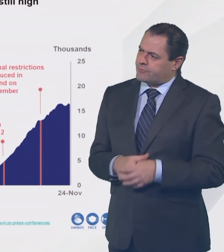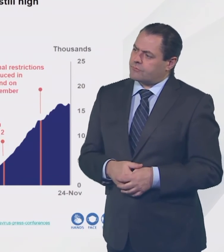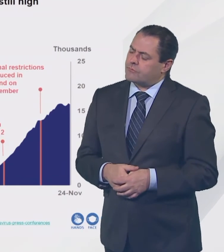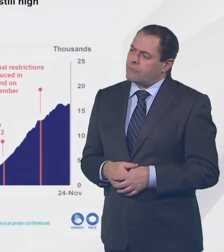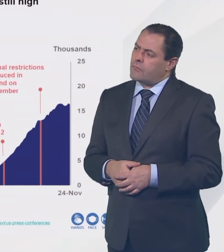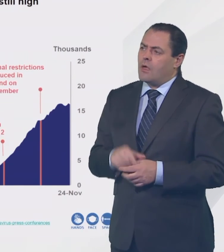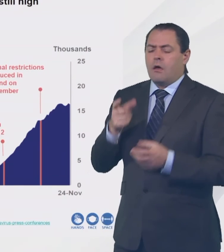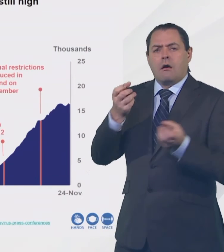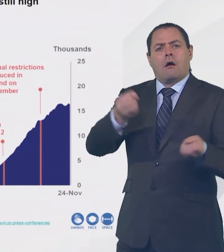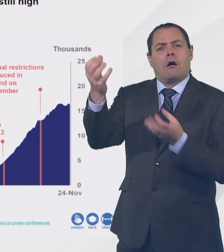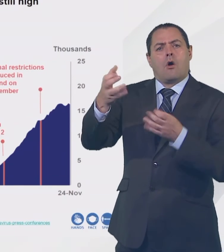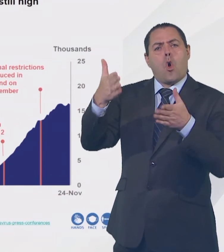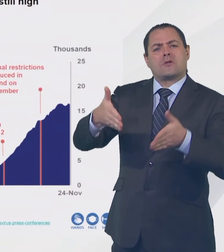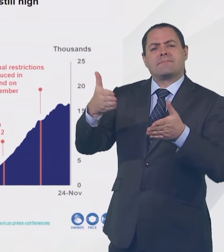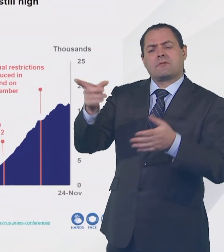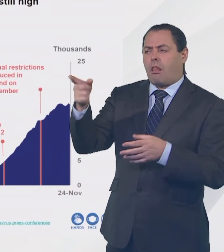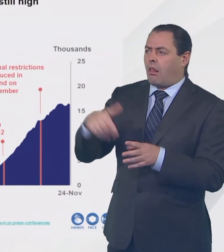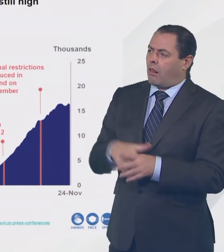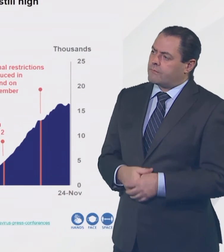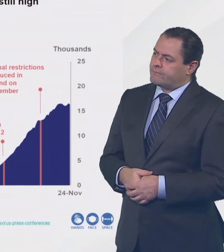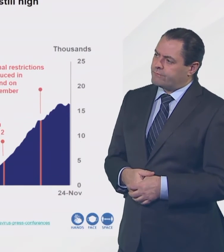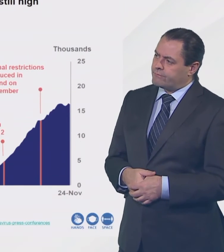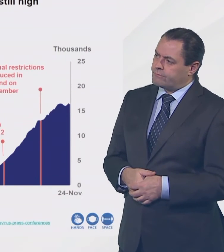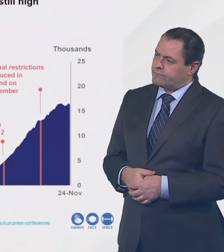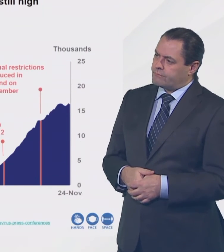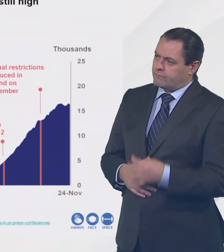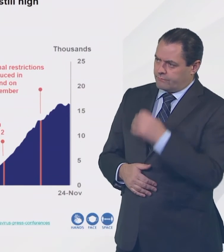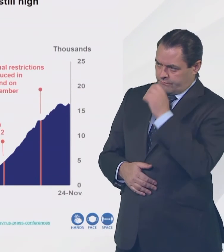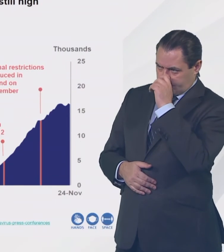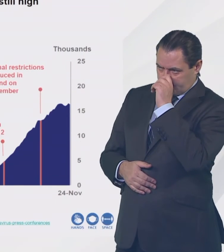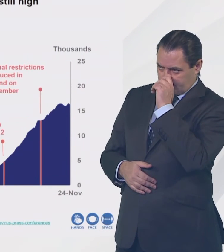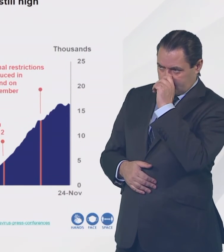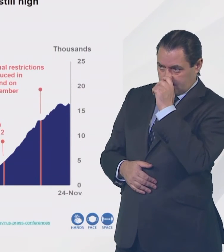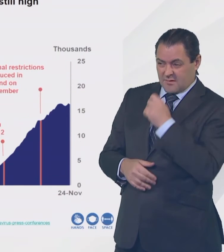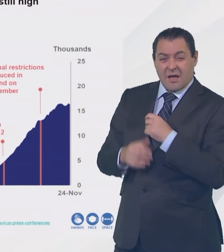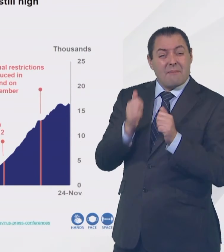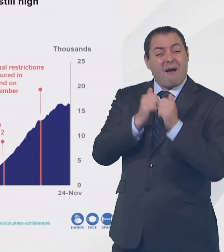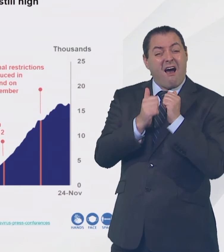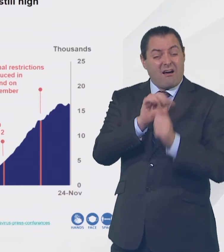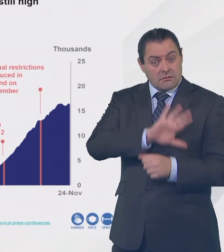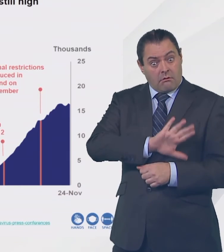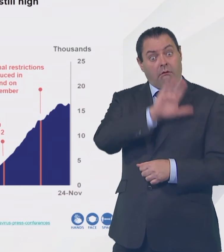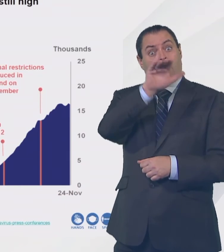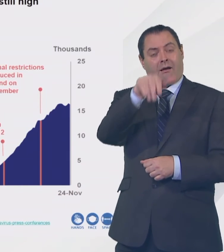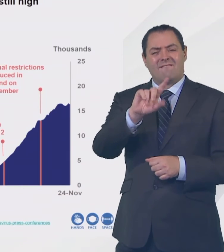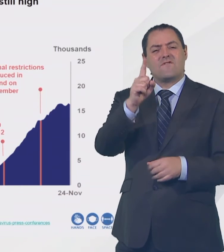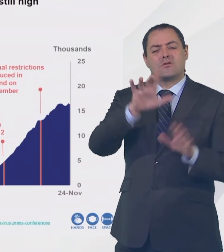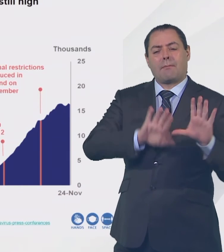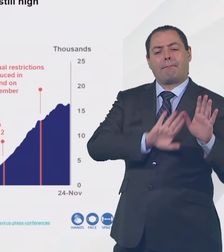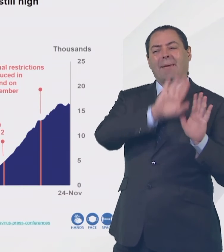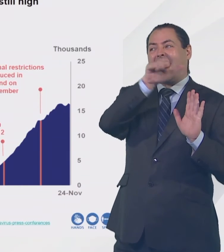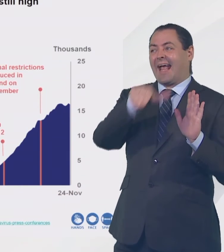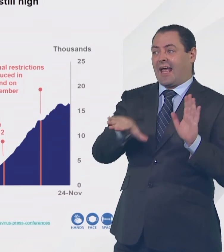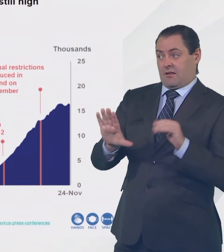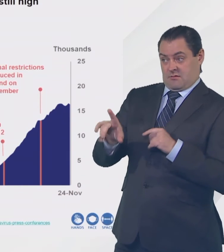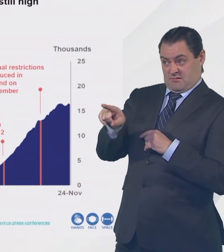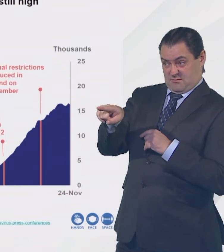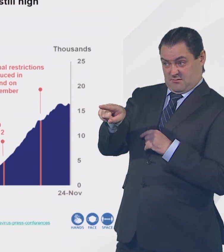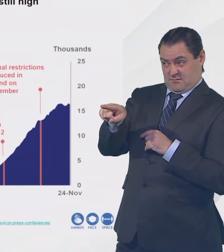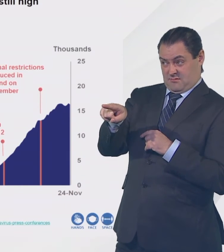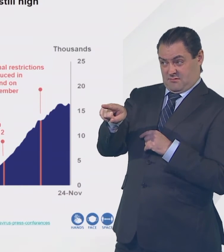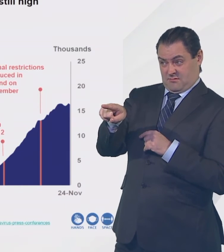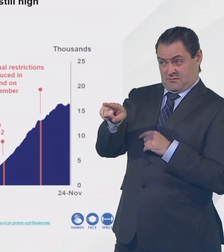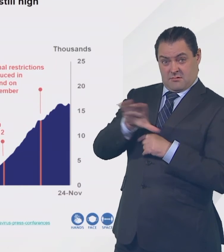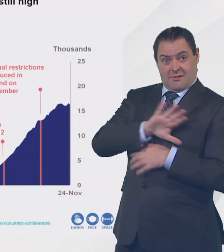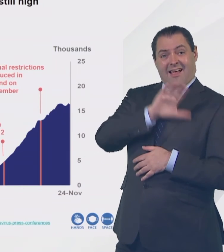look at hospitalizations, and this graph shows the first peak back in March, the number of people in hospital, and you can see this is